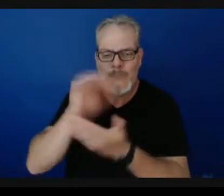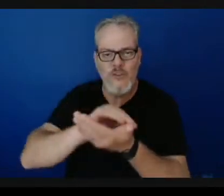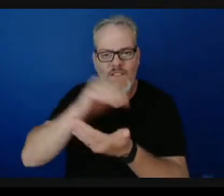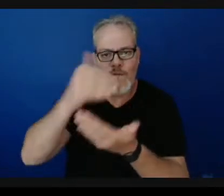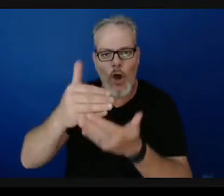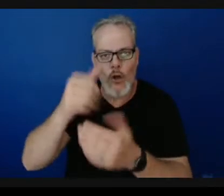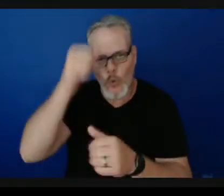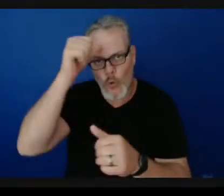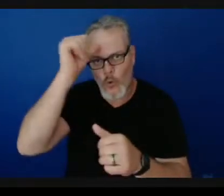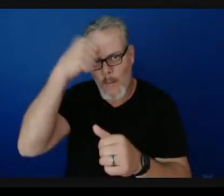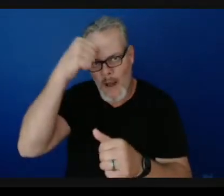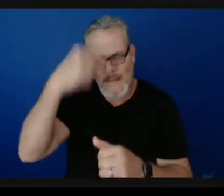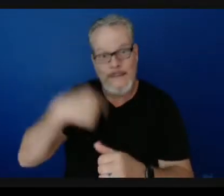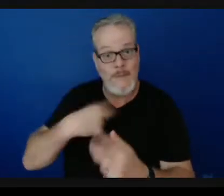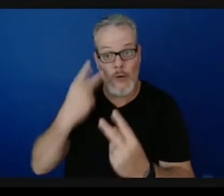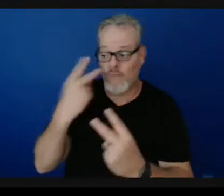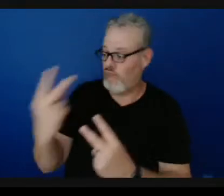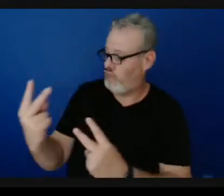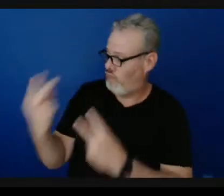8 at some points. Yeah.